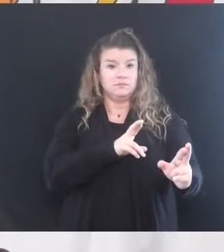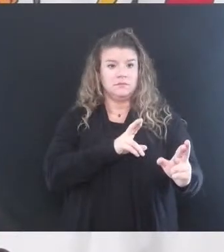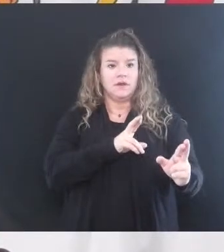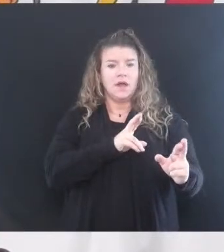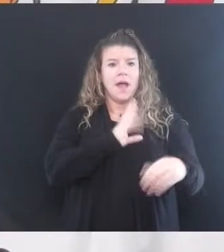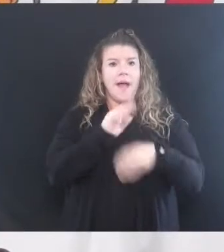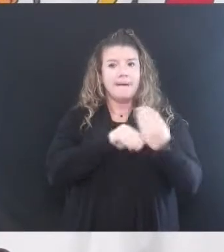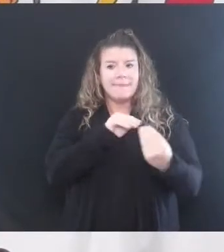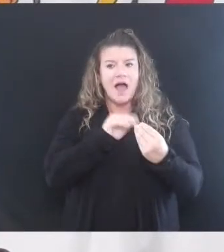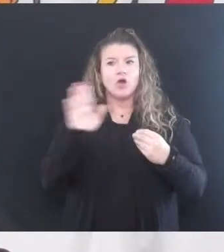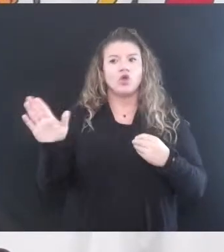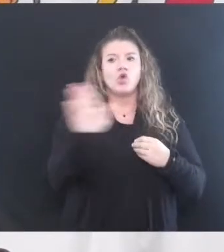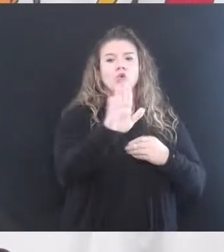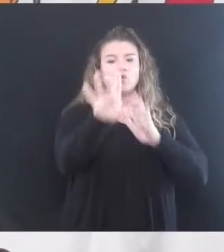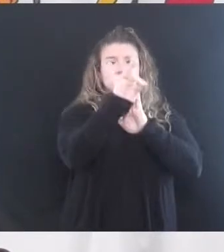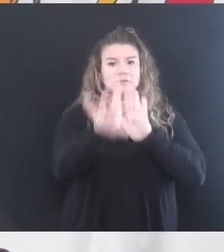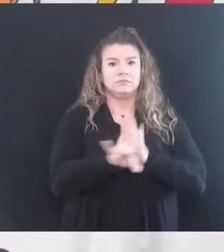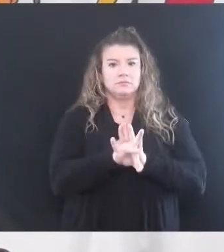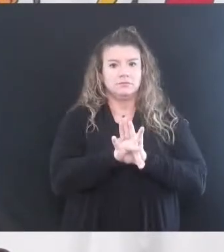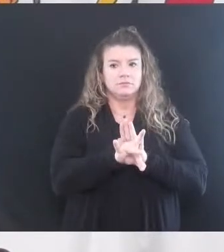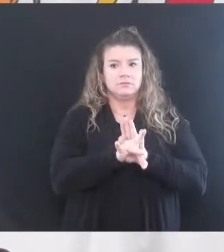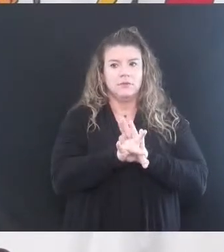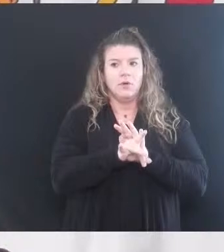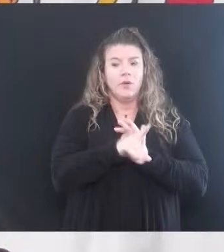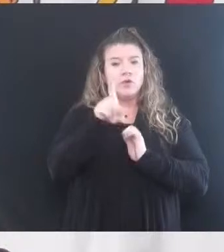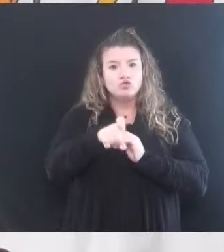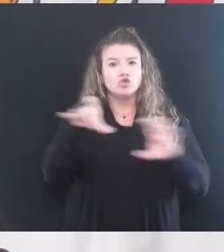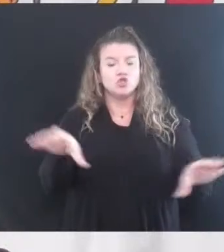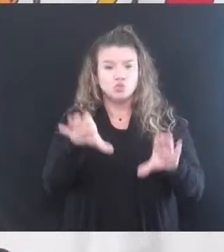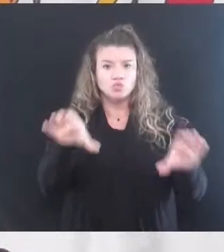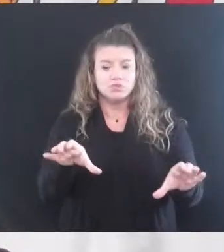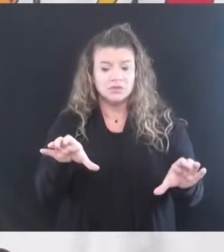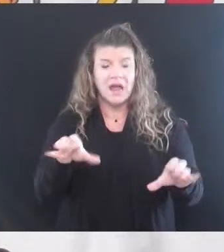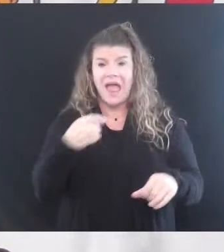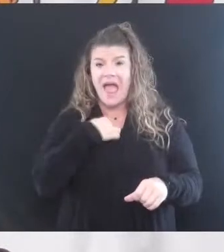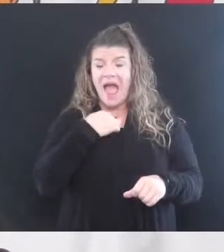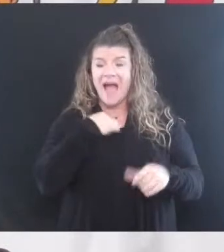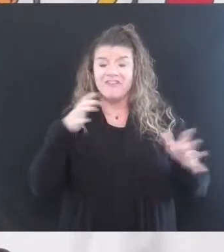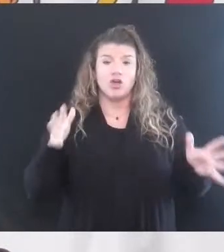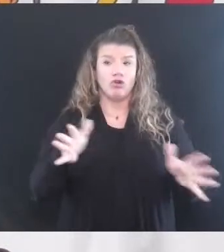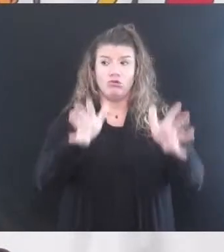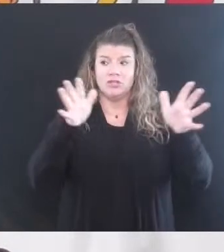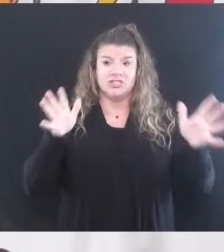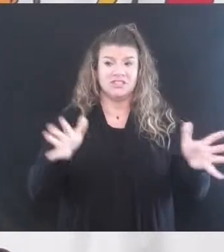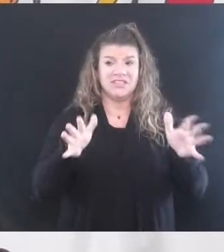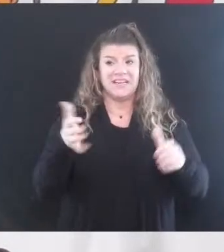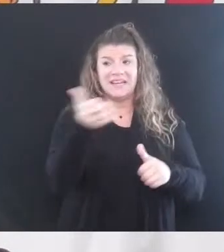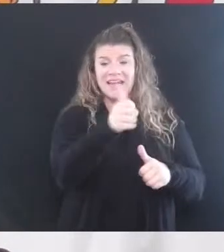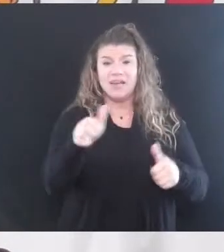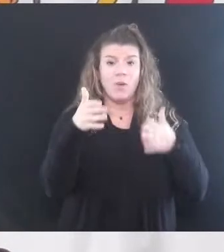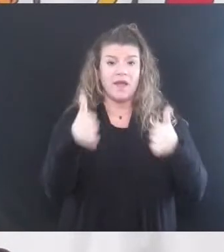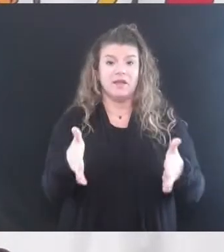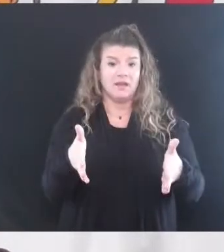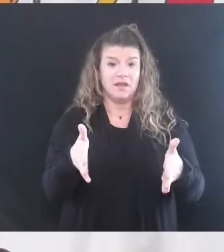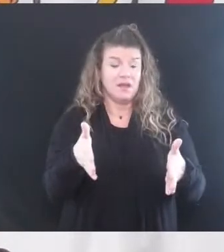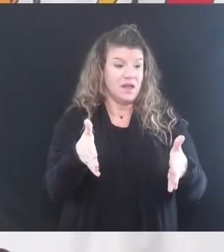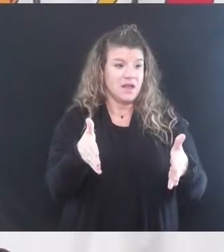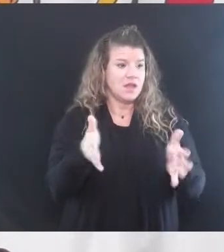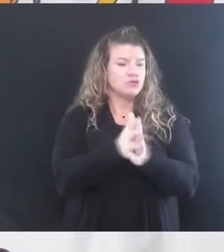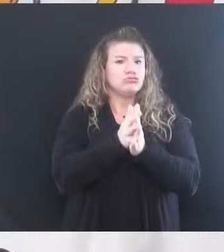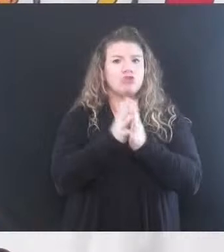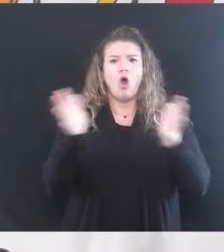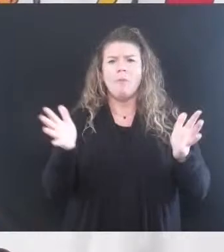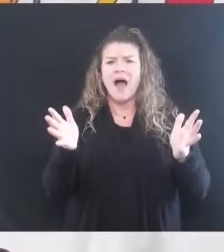about people's choice as to what they should do. I've urged in every way, and so